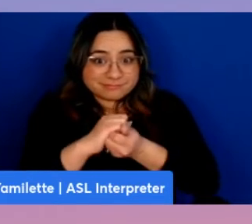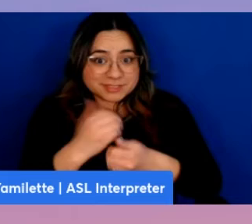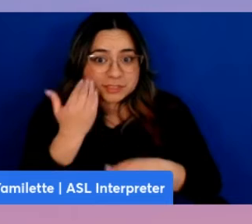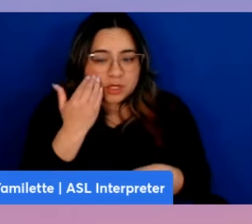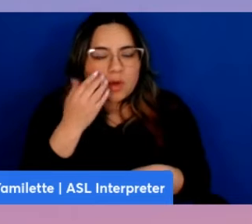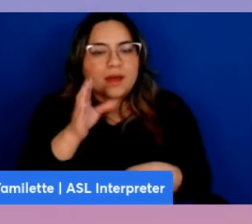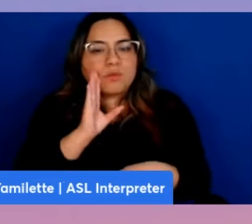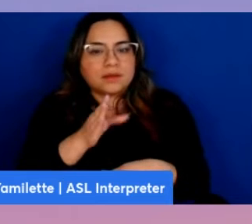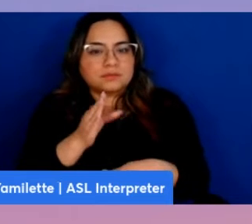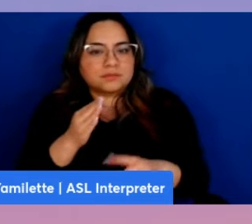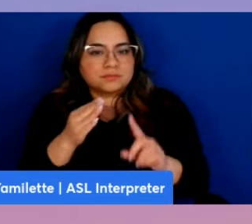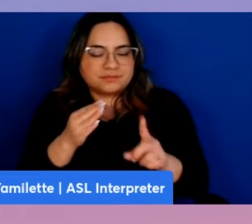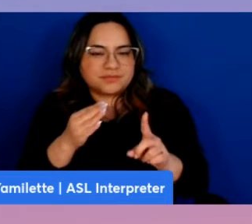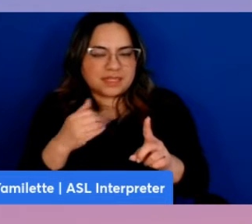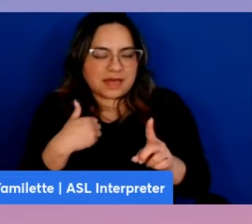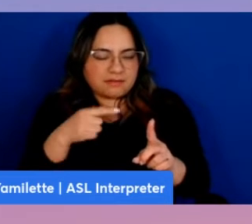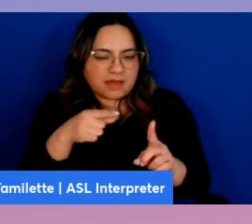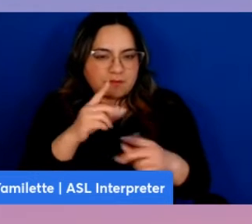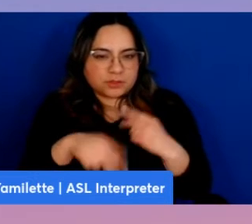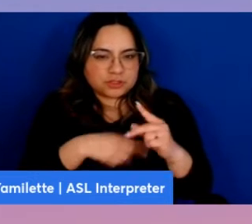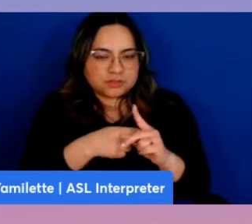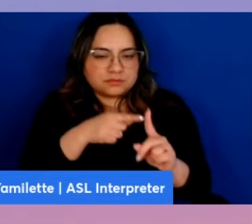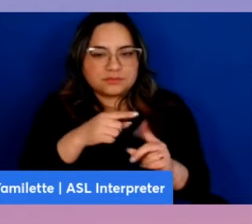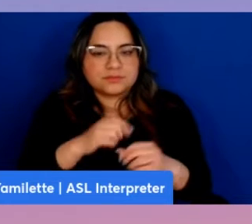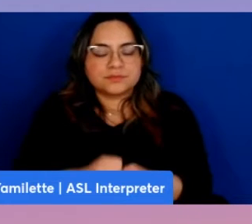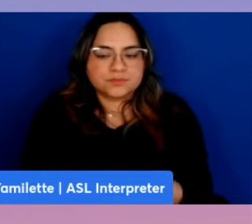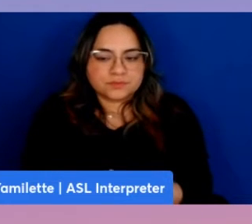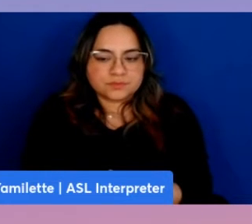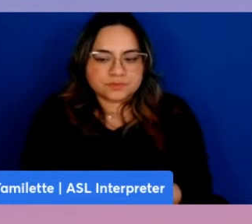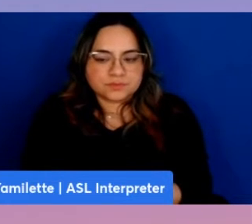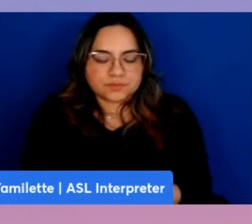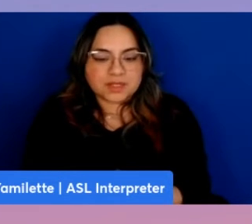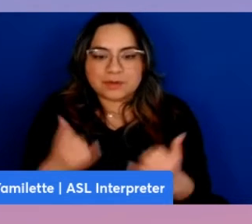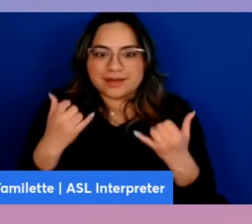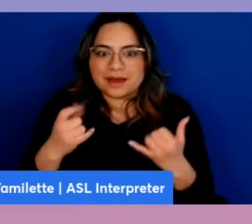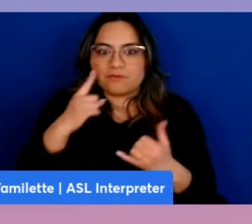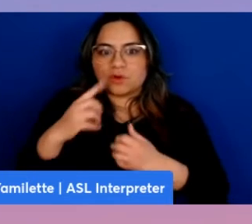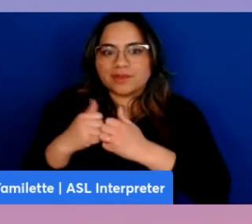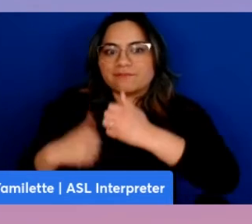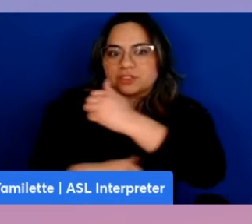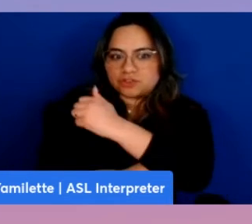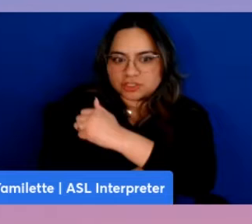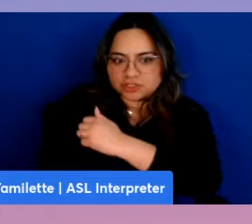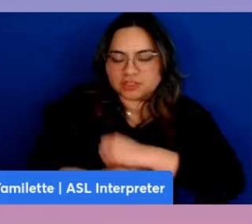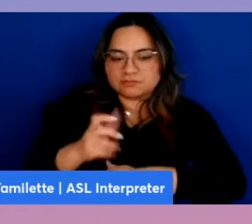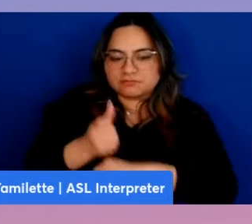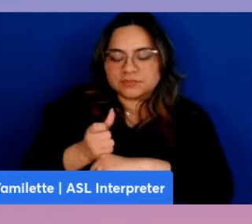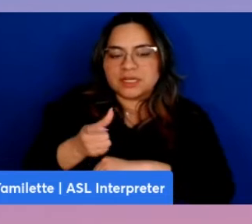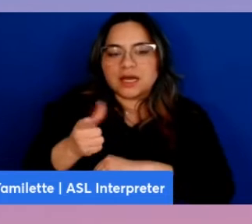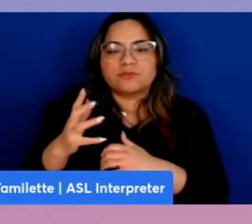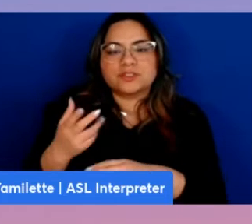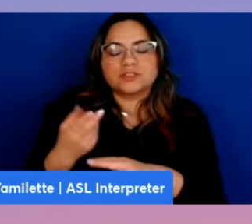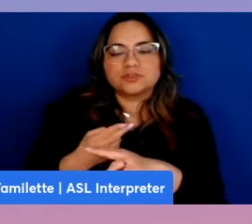have. And right now for the infrastructure, I'm using the Azure RM provider,